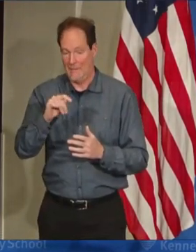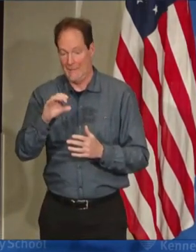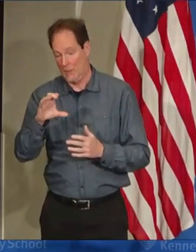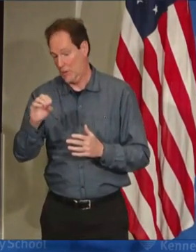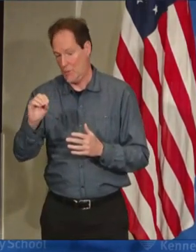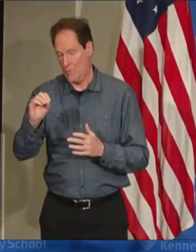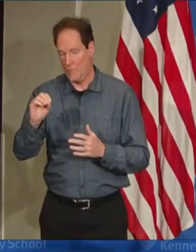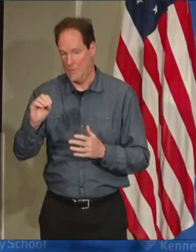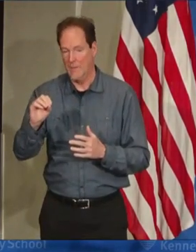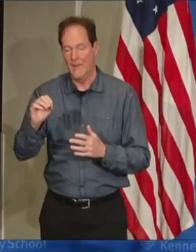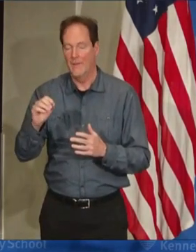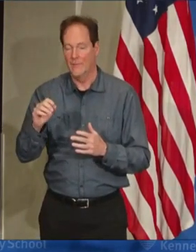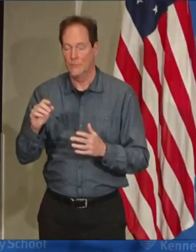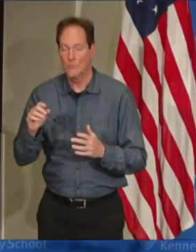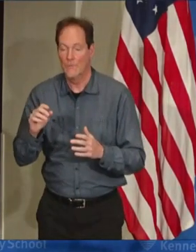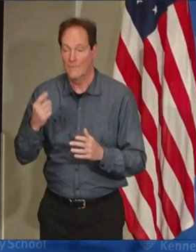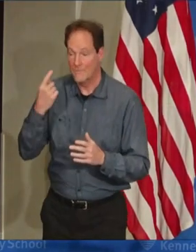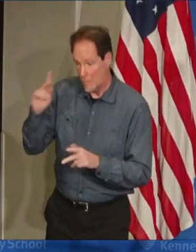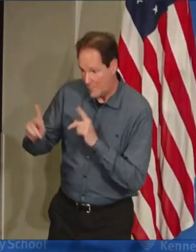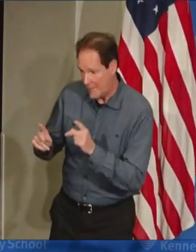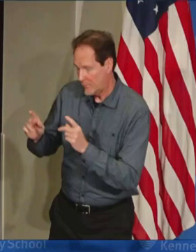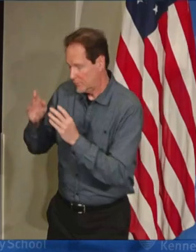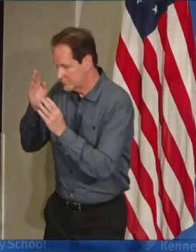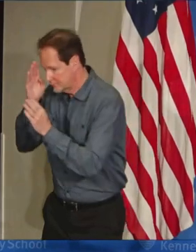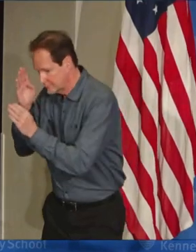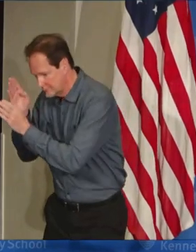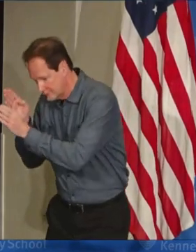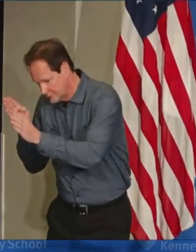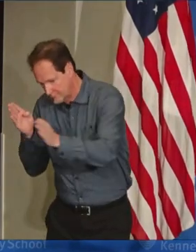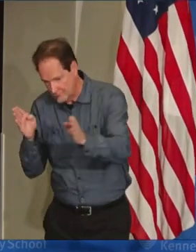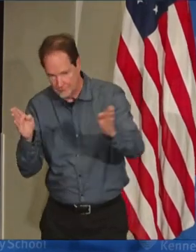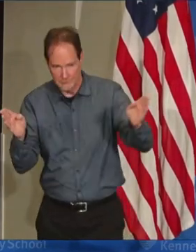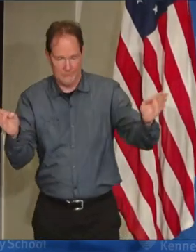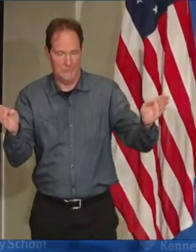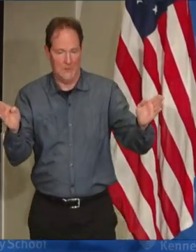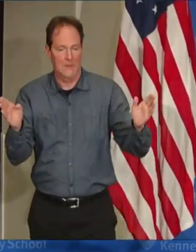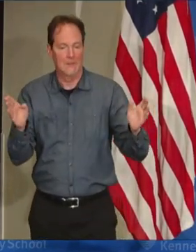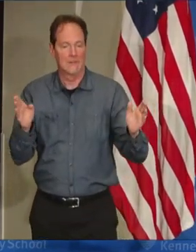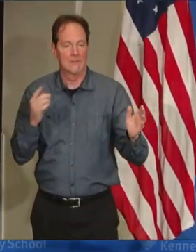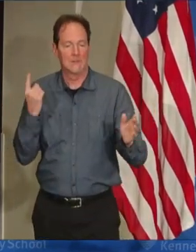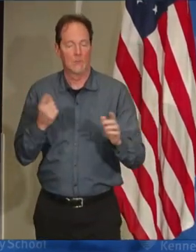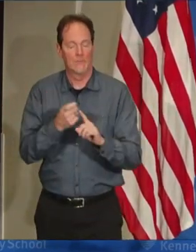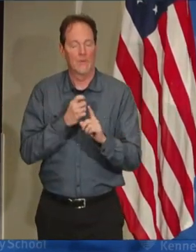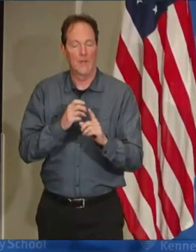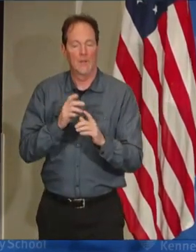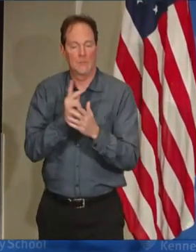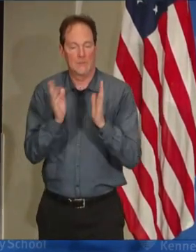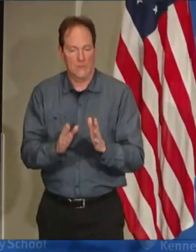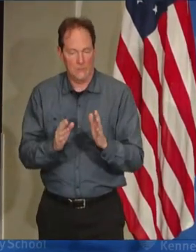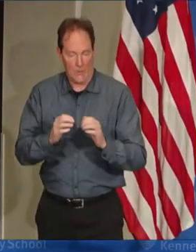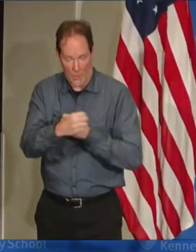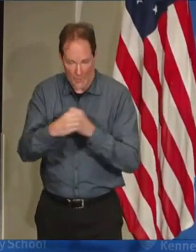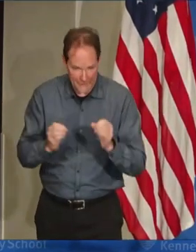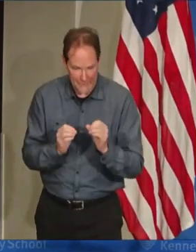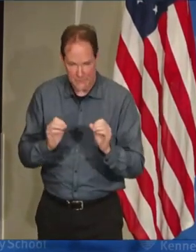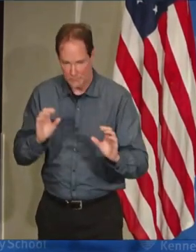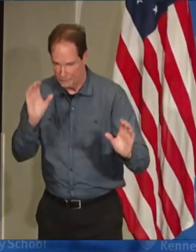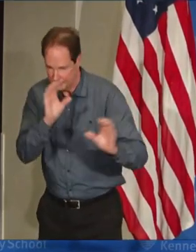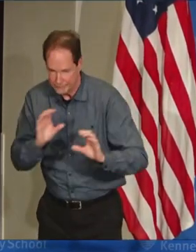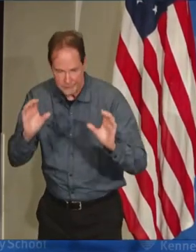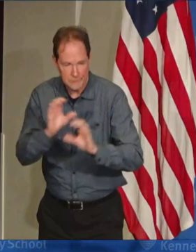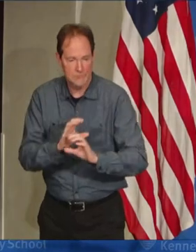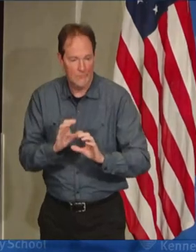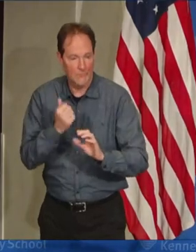to look broadly for people. And when we did our interviews, it was someone from the Secretary's office and myself for the